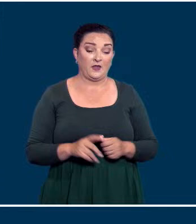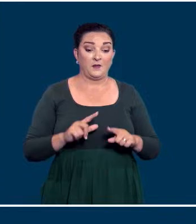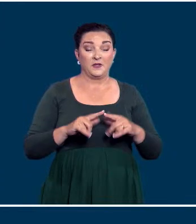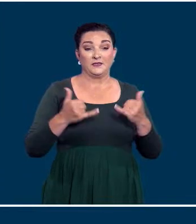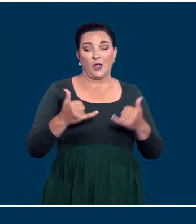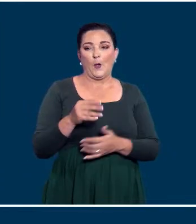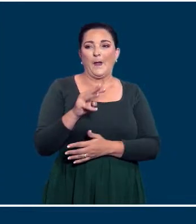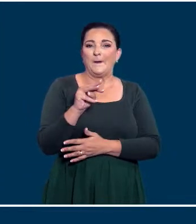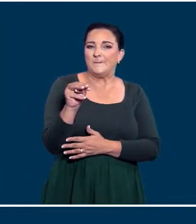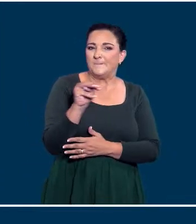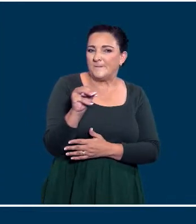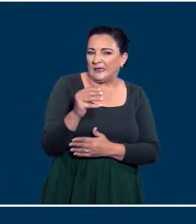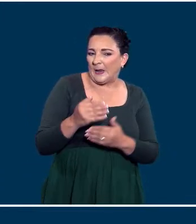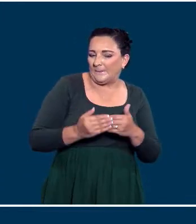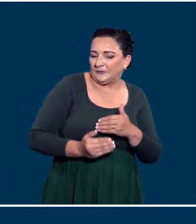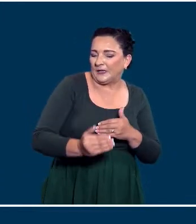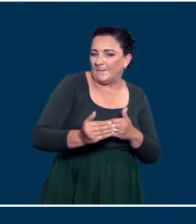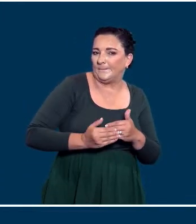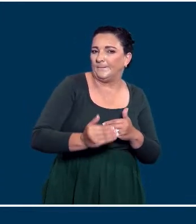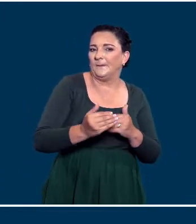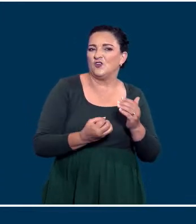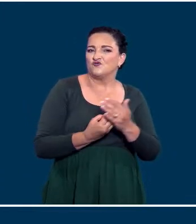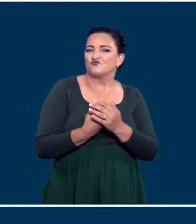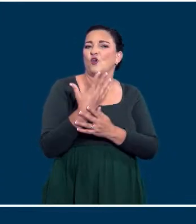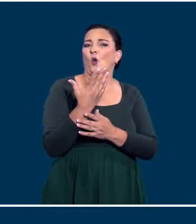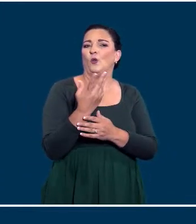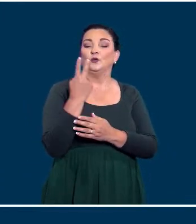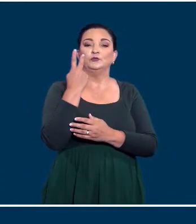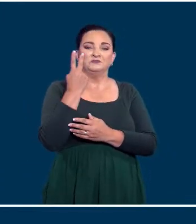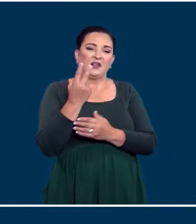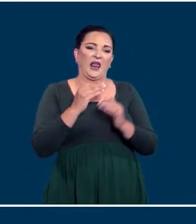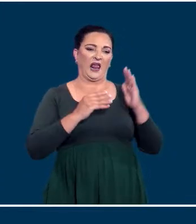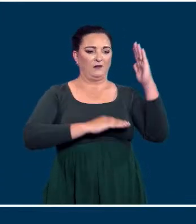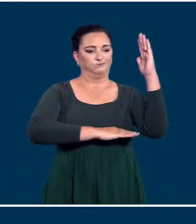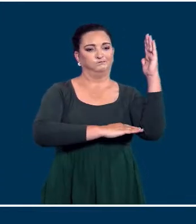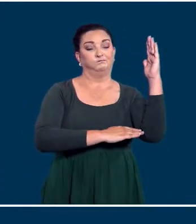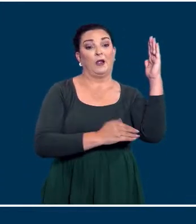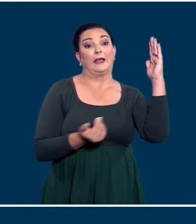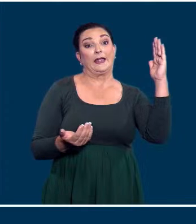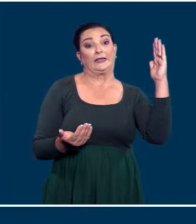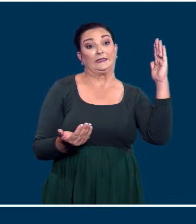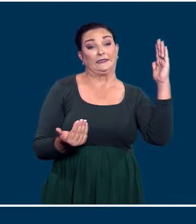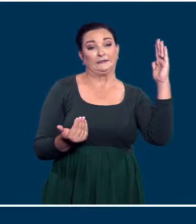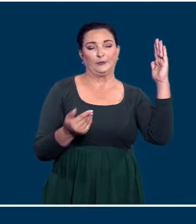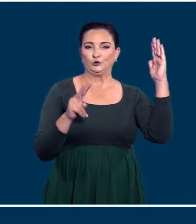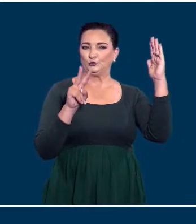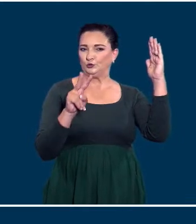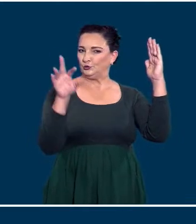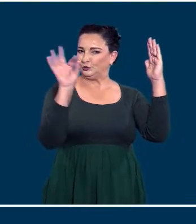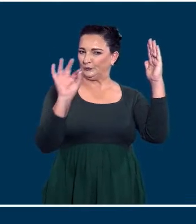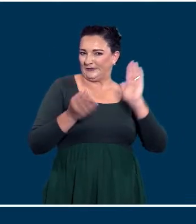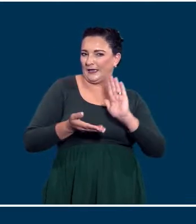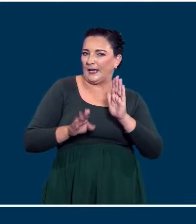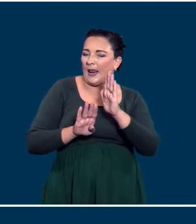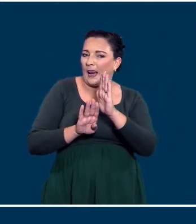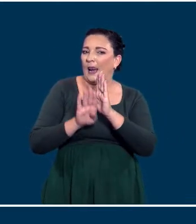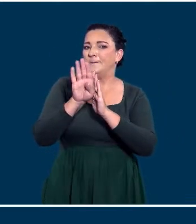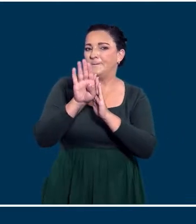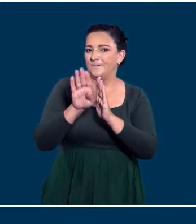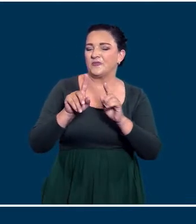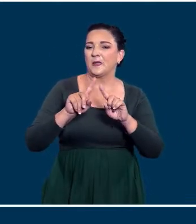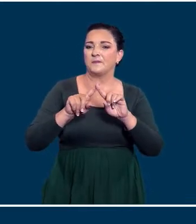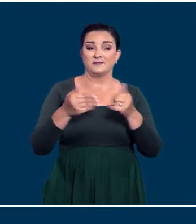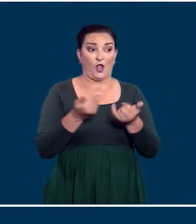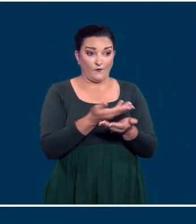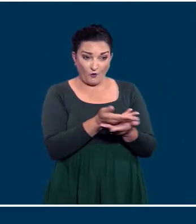growth is expected to lift to around 2%. We'll still get not a lot of movement out of public